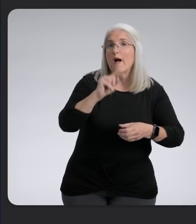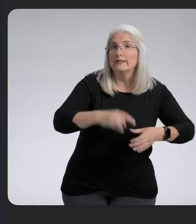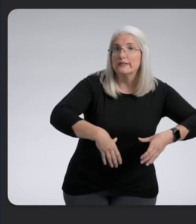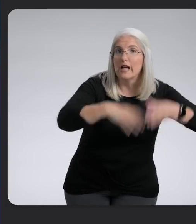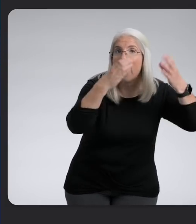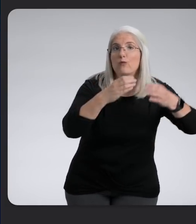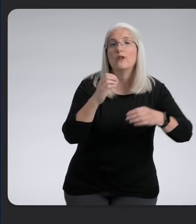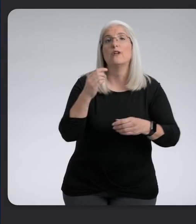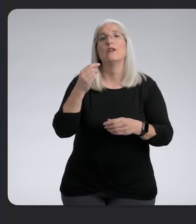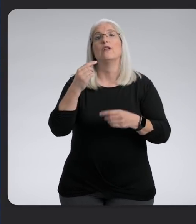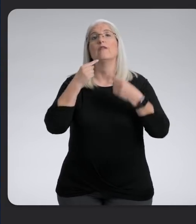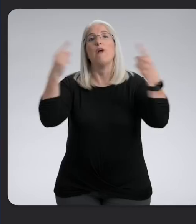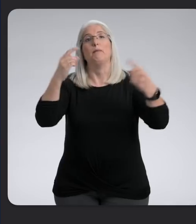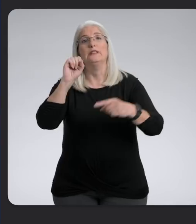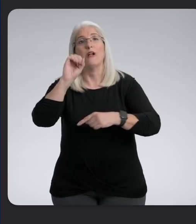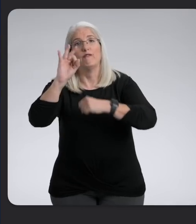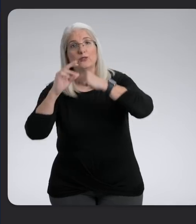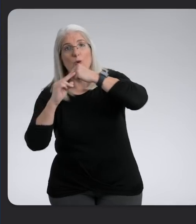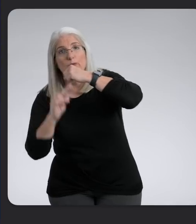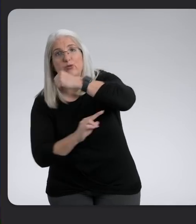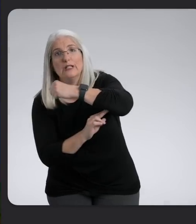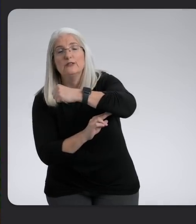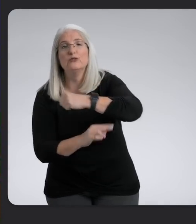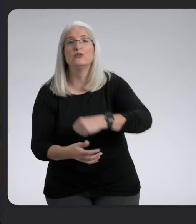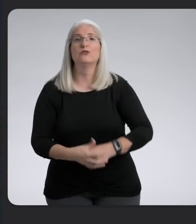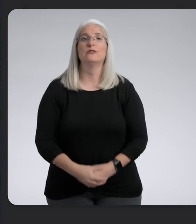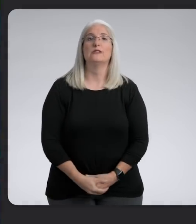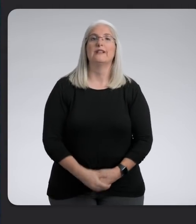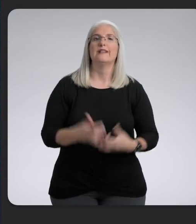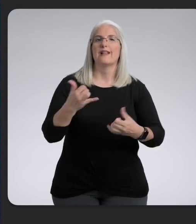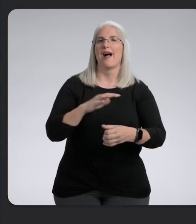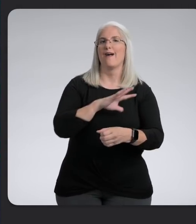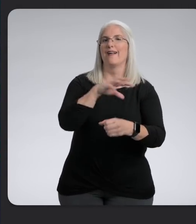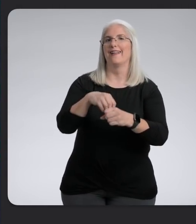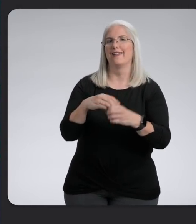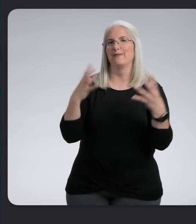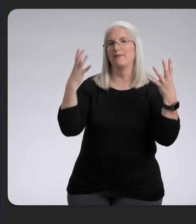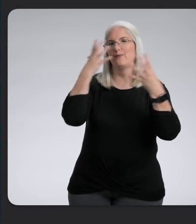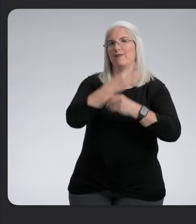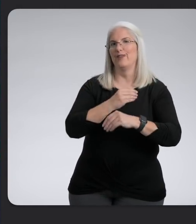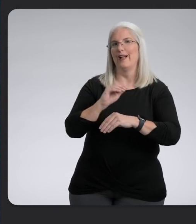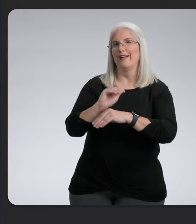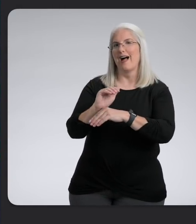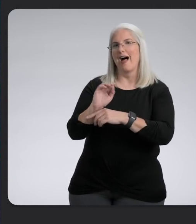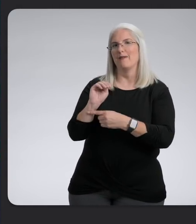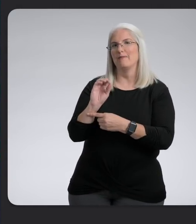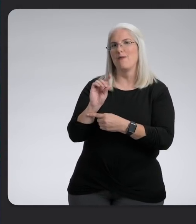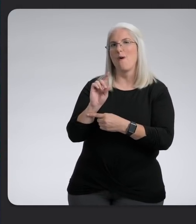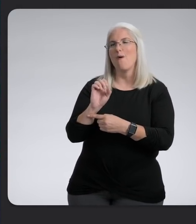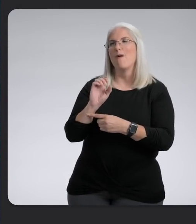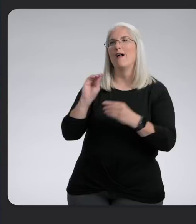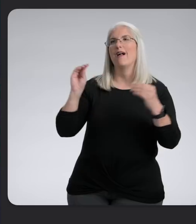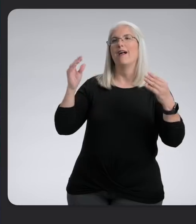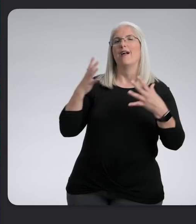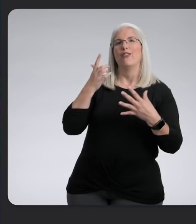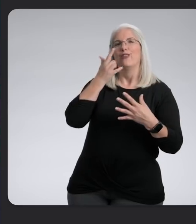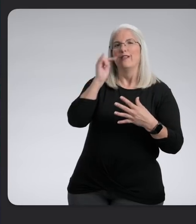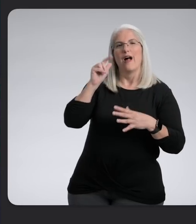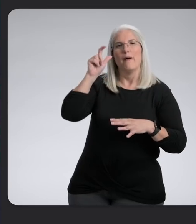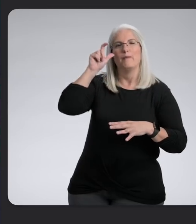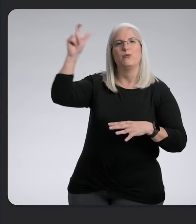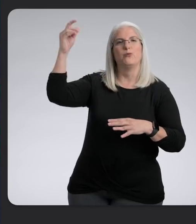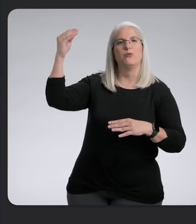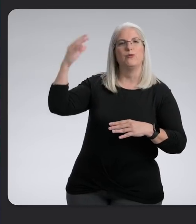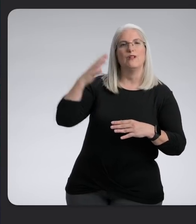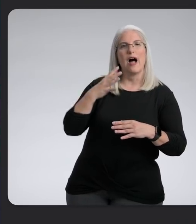Bridge. And we built a beautiful new nighttime mode with a moonlit glow. We think all of these improvements are